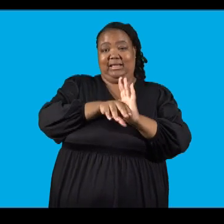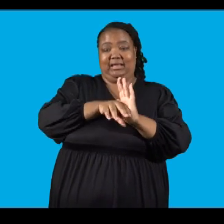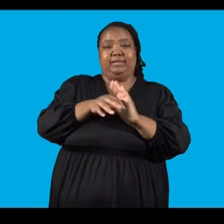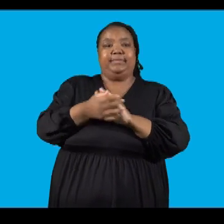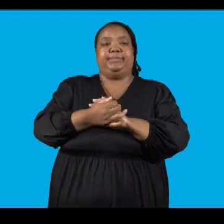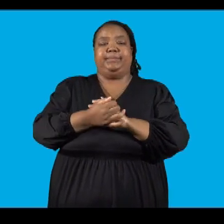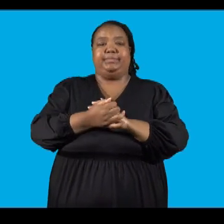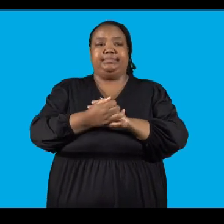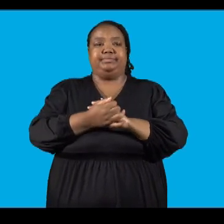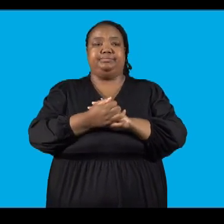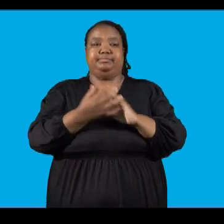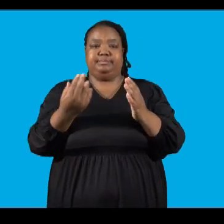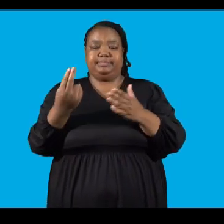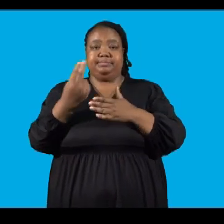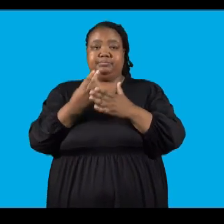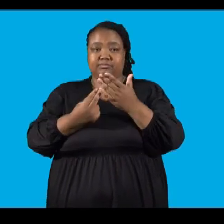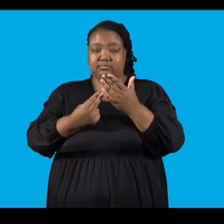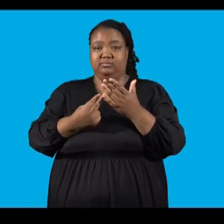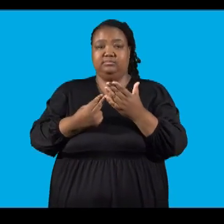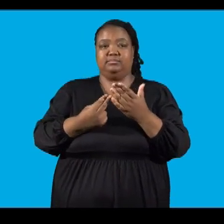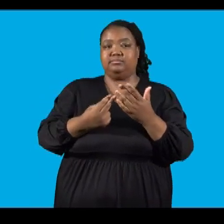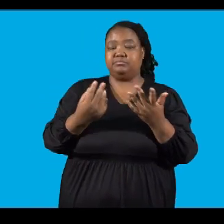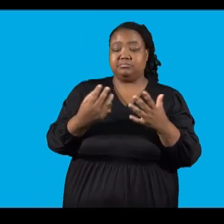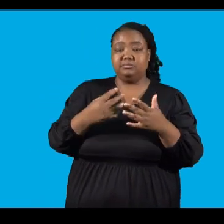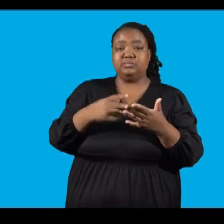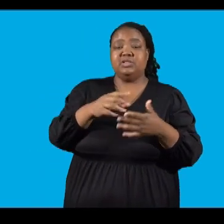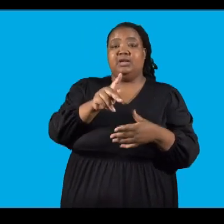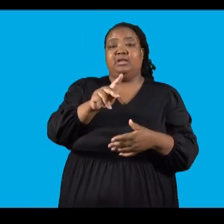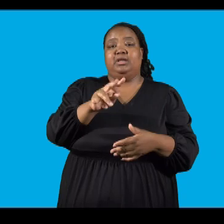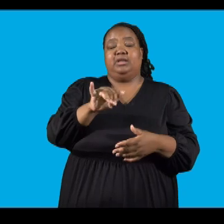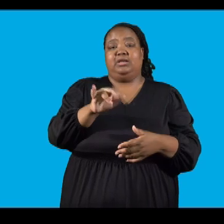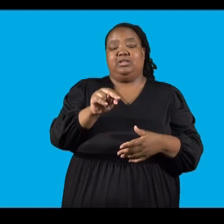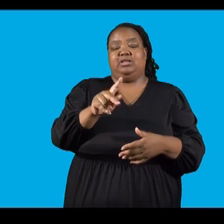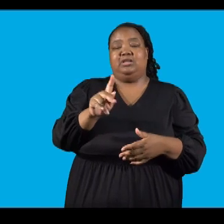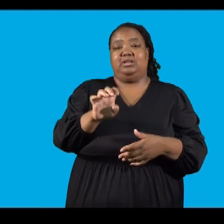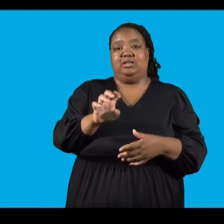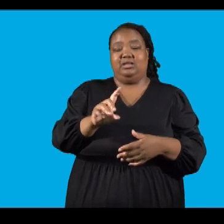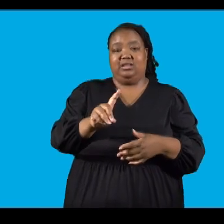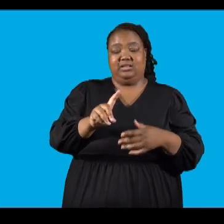The key aspects: drawing and explanation of the King demand curve,